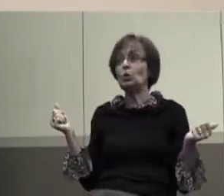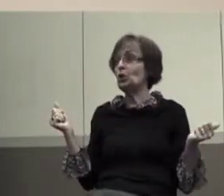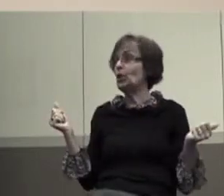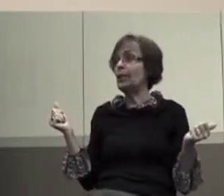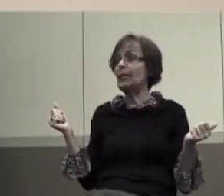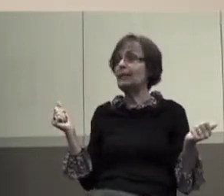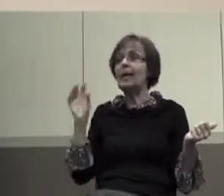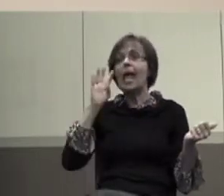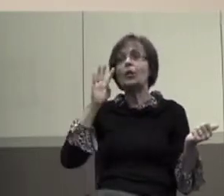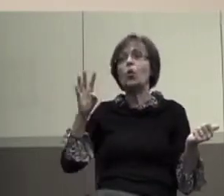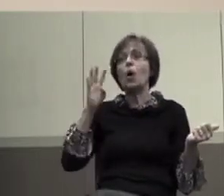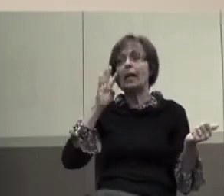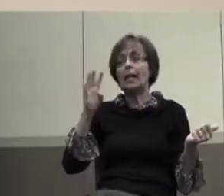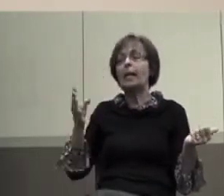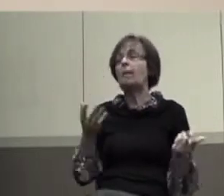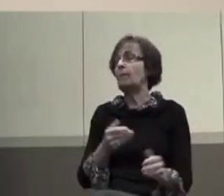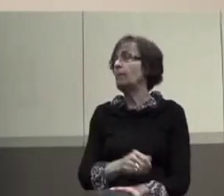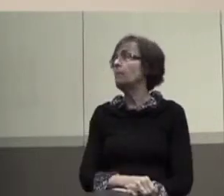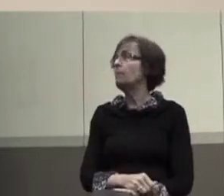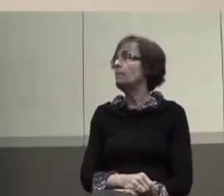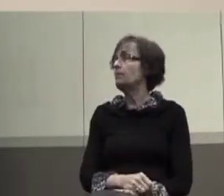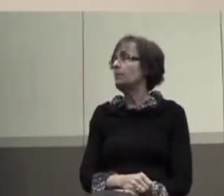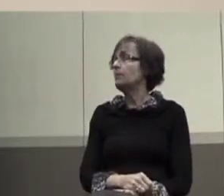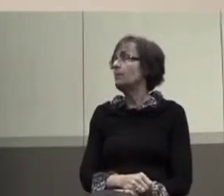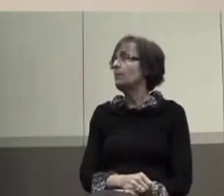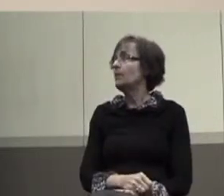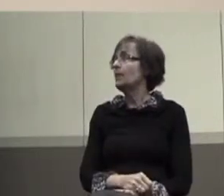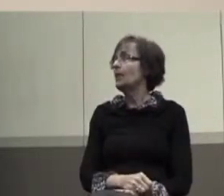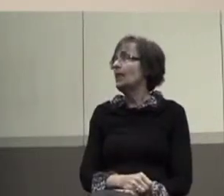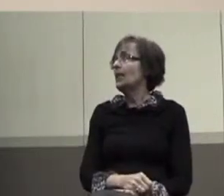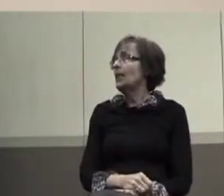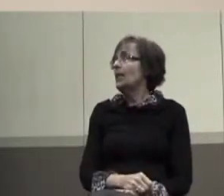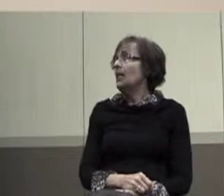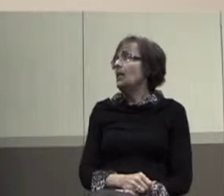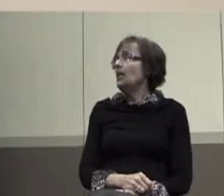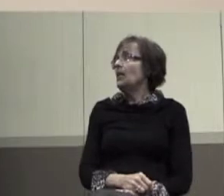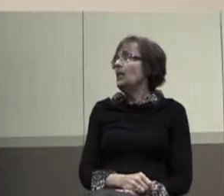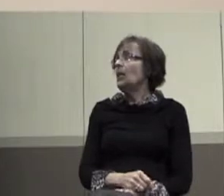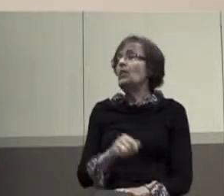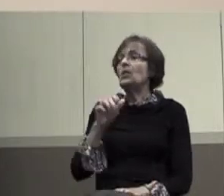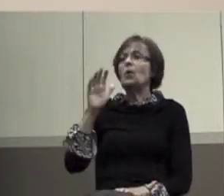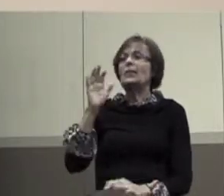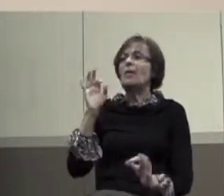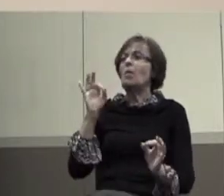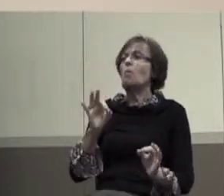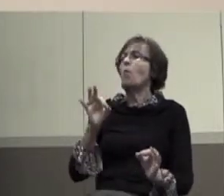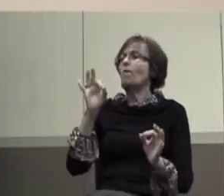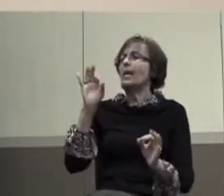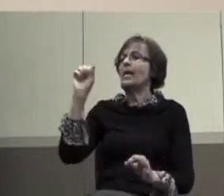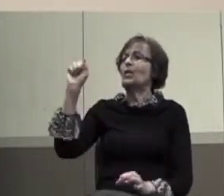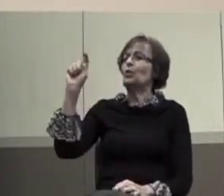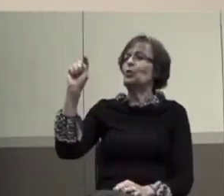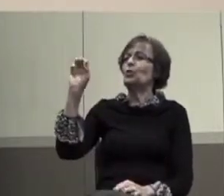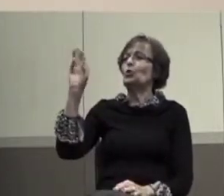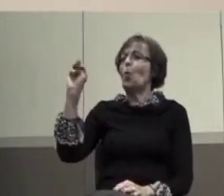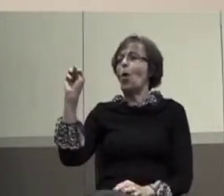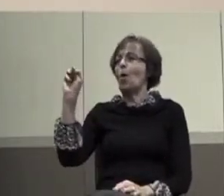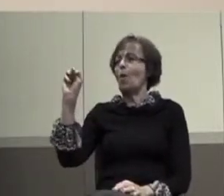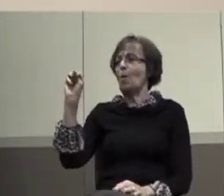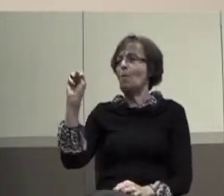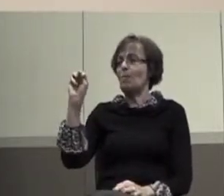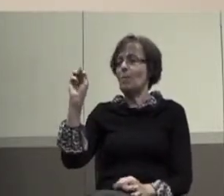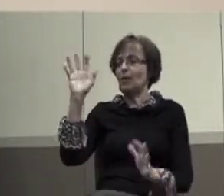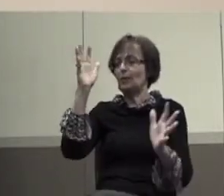this? Ignore him. Okay? So you've got, this is kind of the perfect storm kind of thing